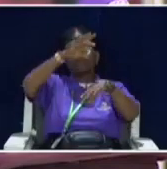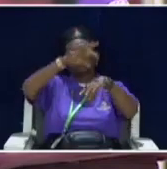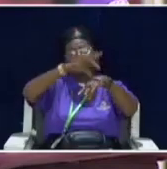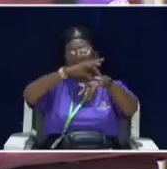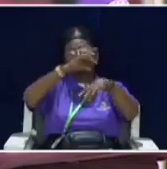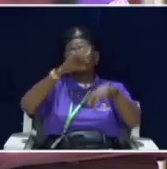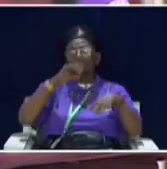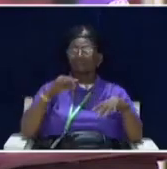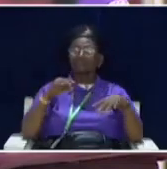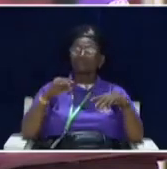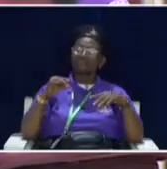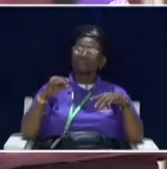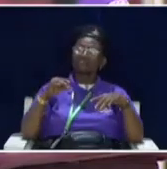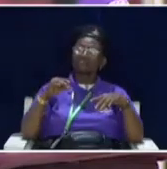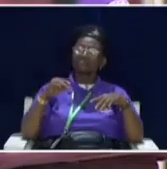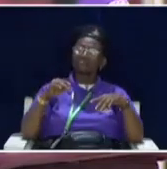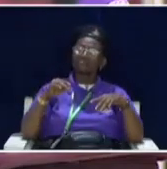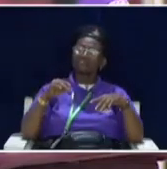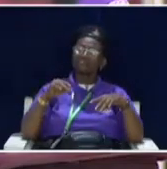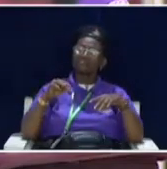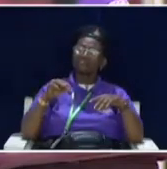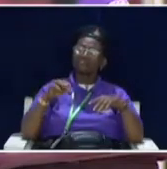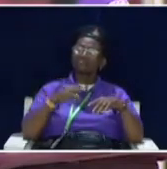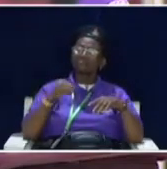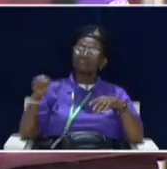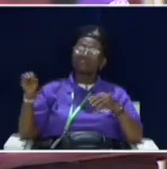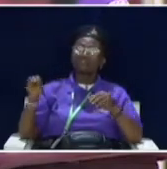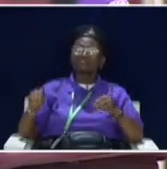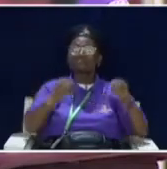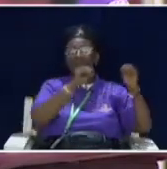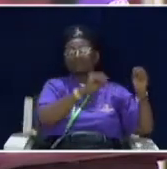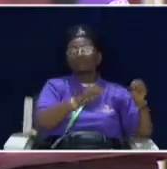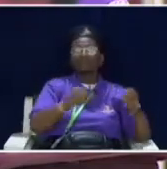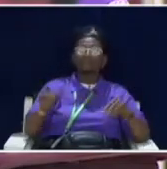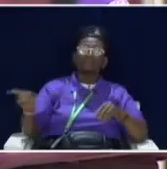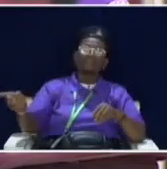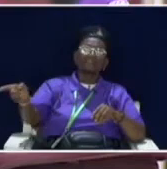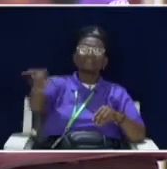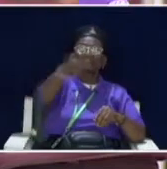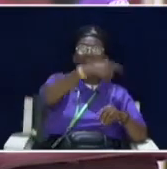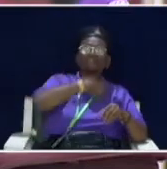earth and put you on the throne. In 1